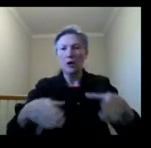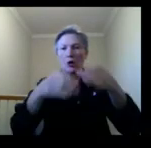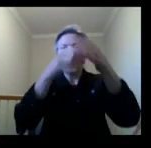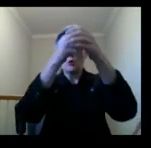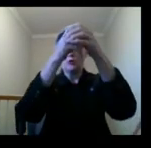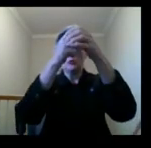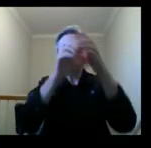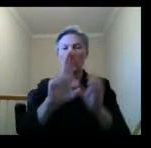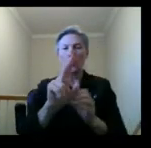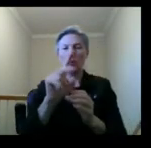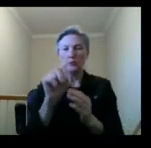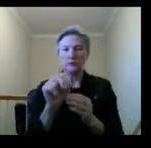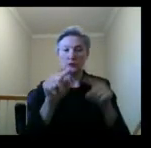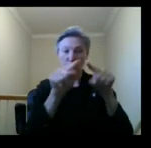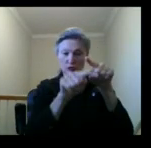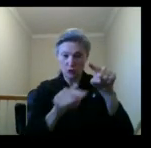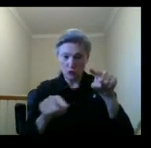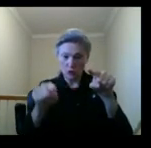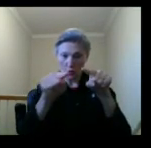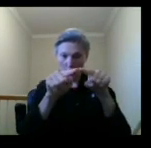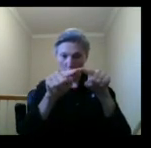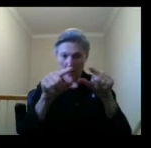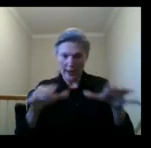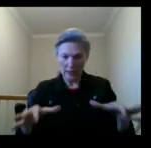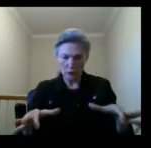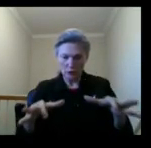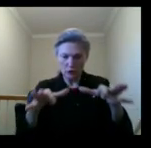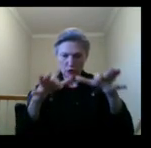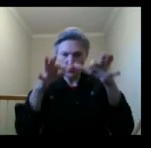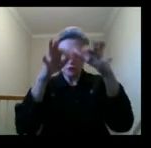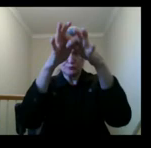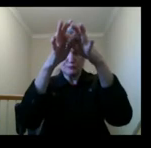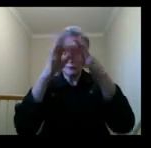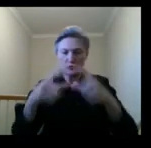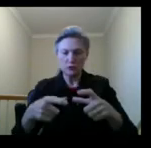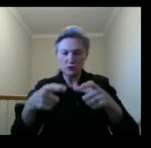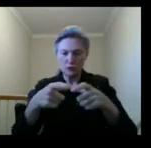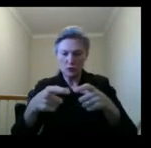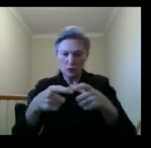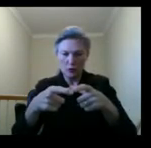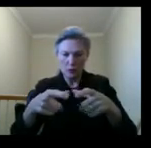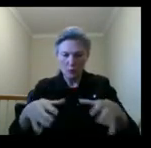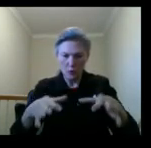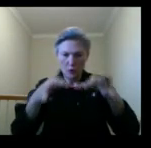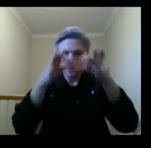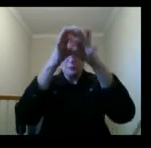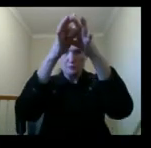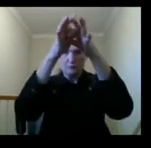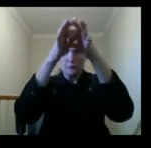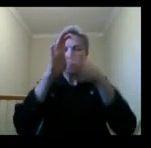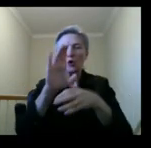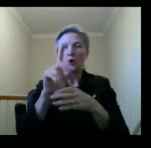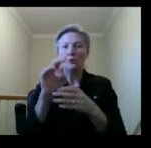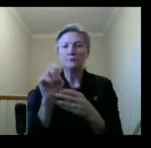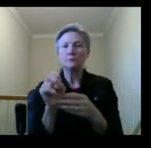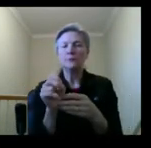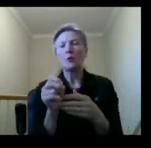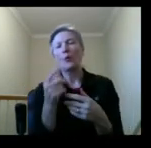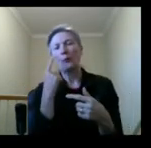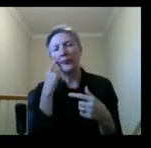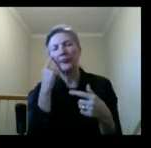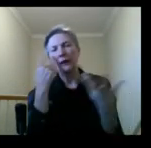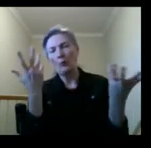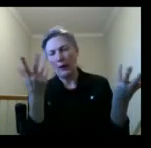cone, and again, we know these examples to be what we see in the real world as an ice cream cone. So